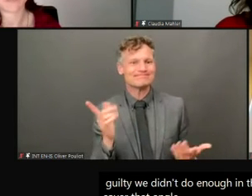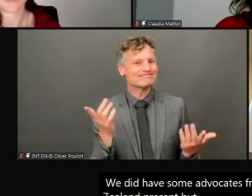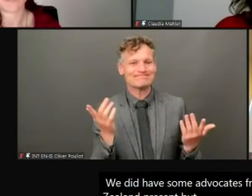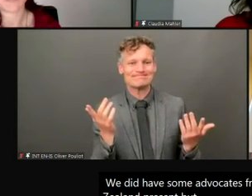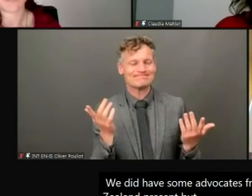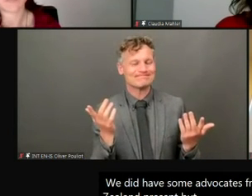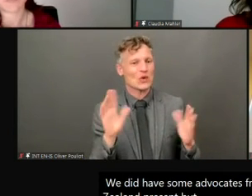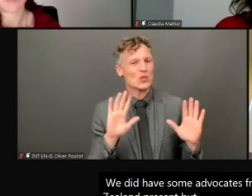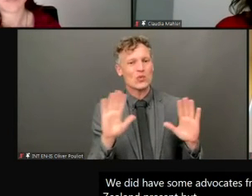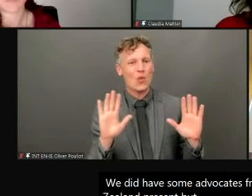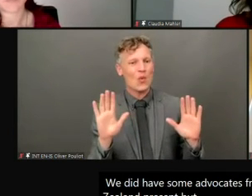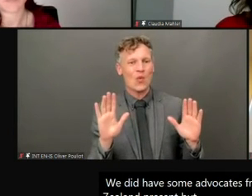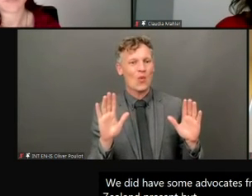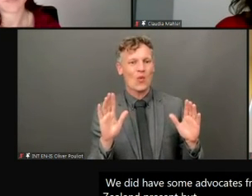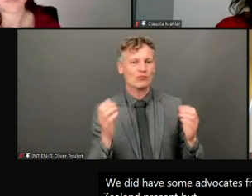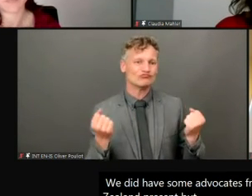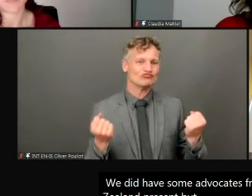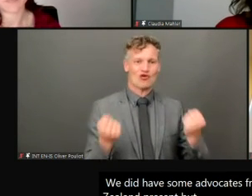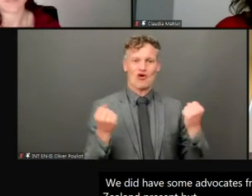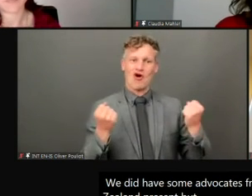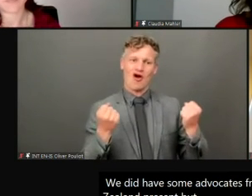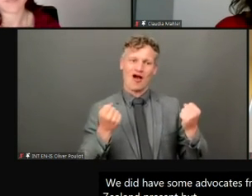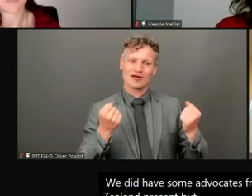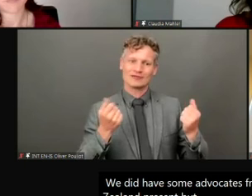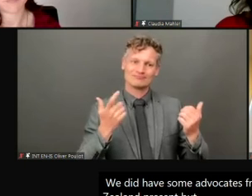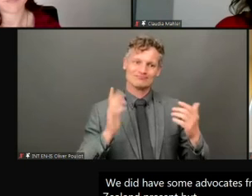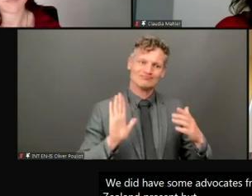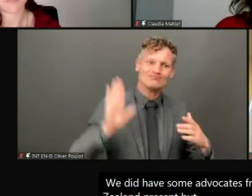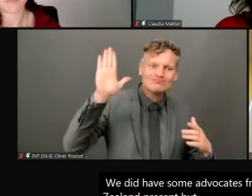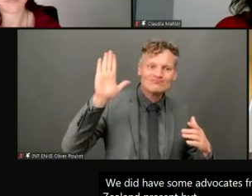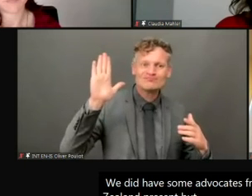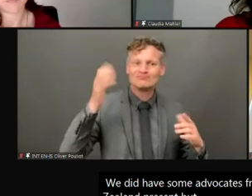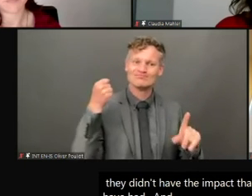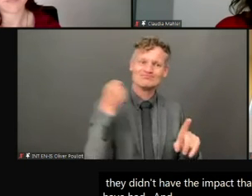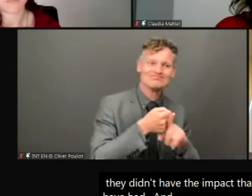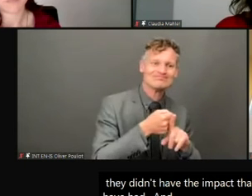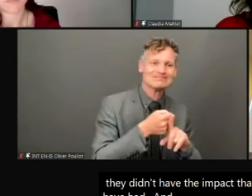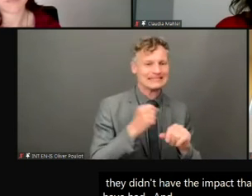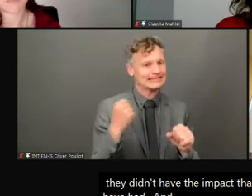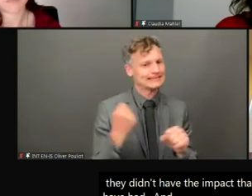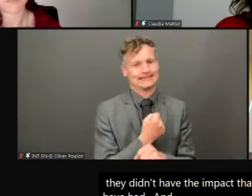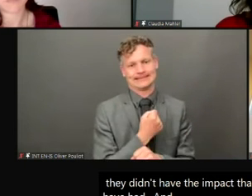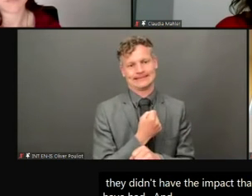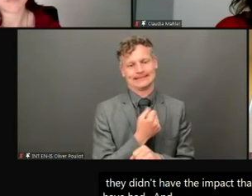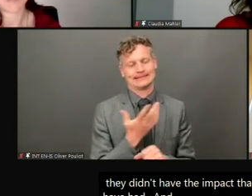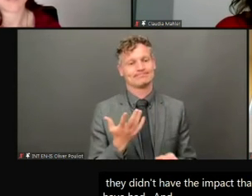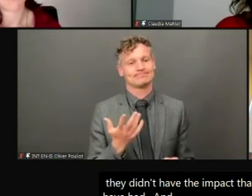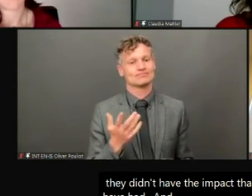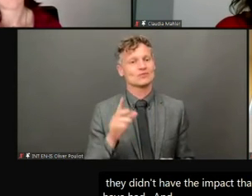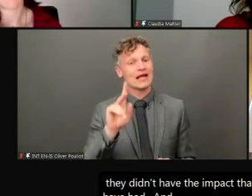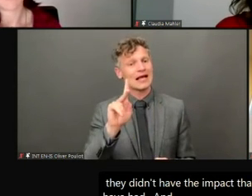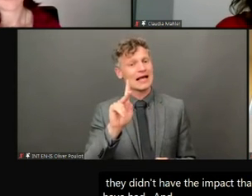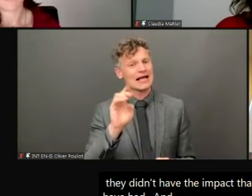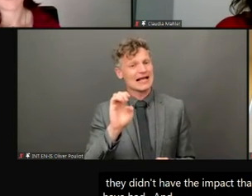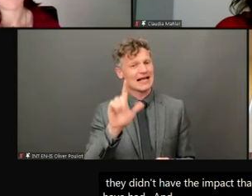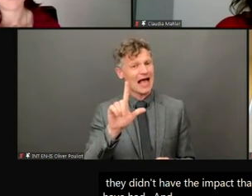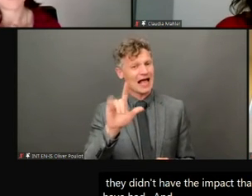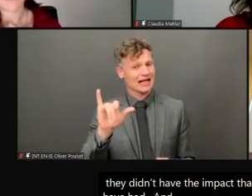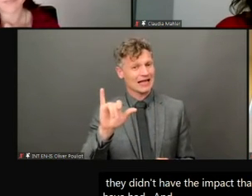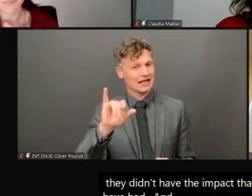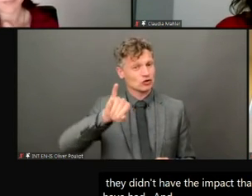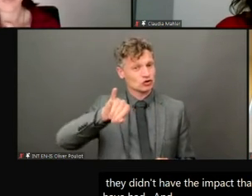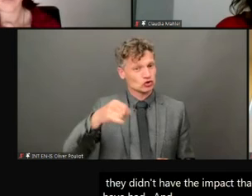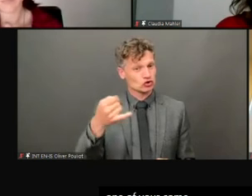that otherwise they should have had. And one of your compatriots, Kelly Johnson, has written a book